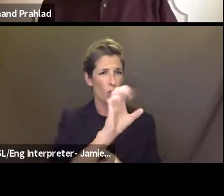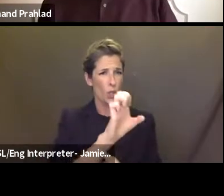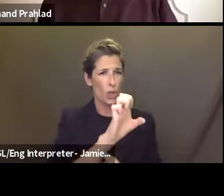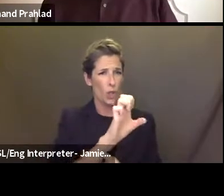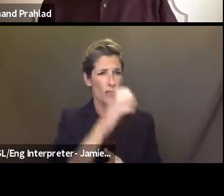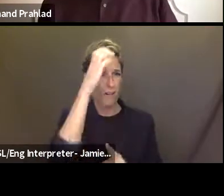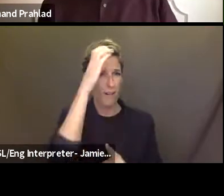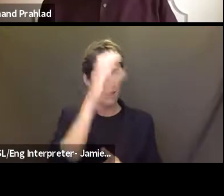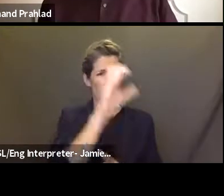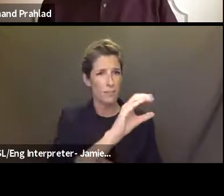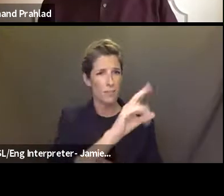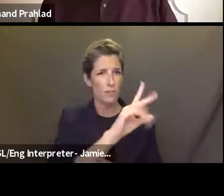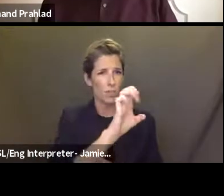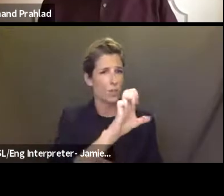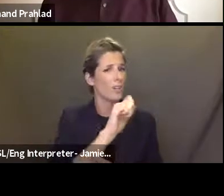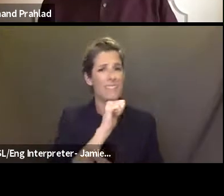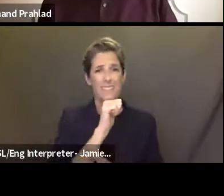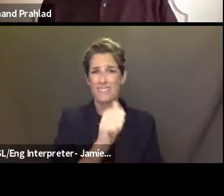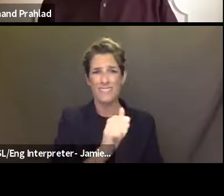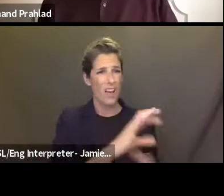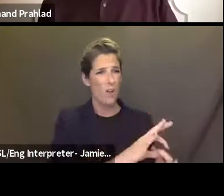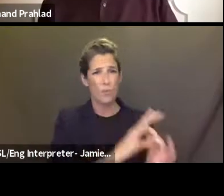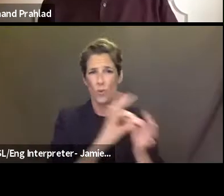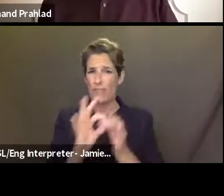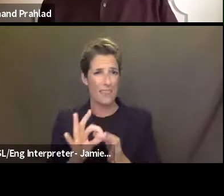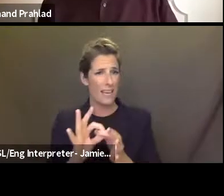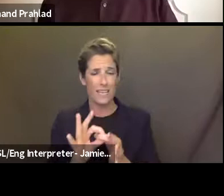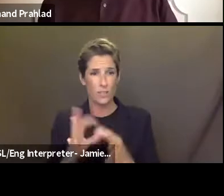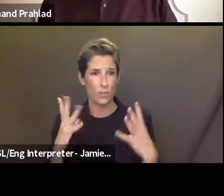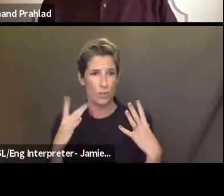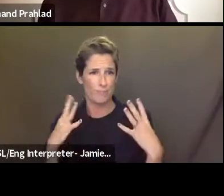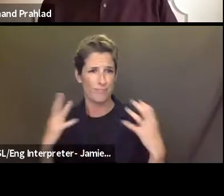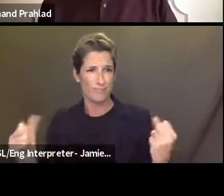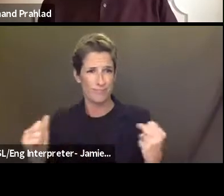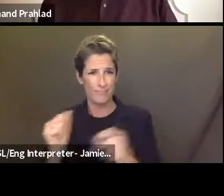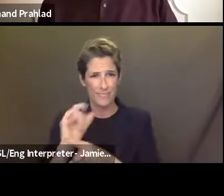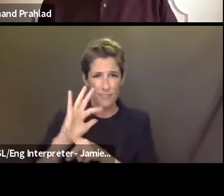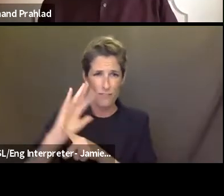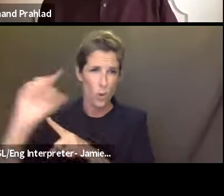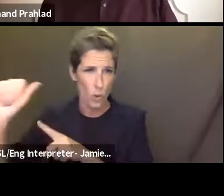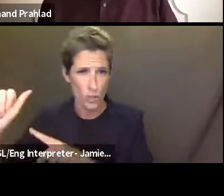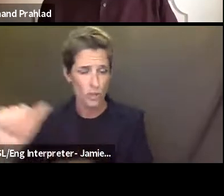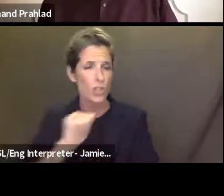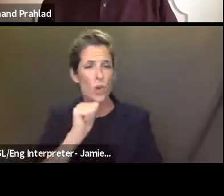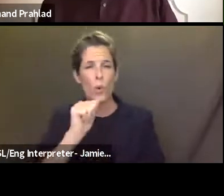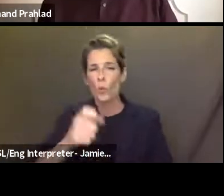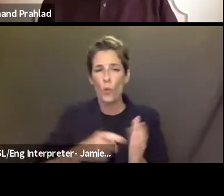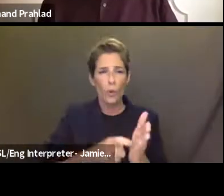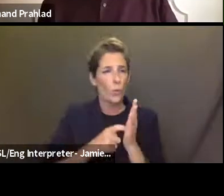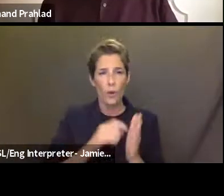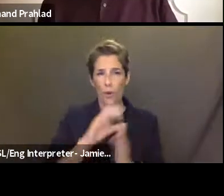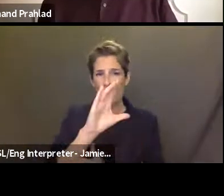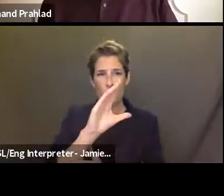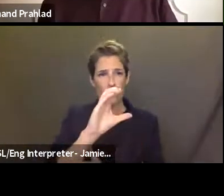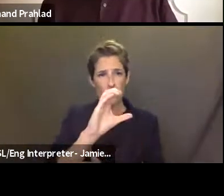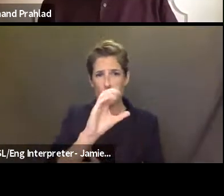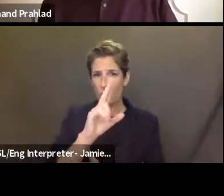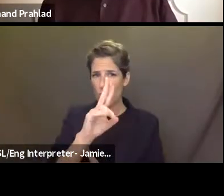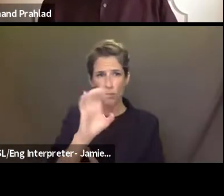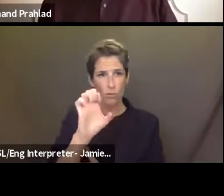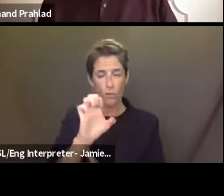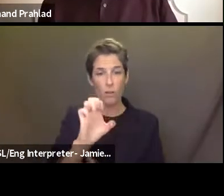ability to flourish. Rather than needing any sort of cure, Karen will speak